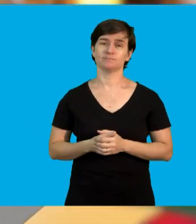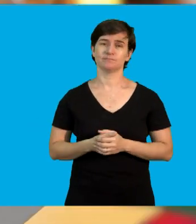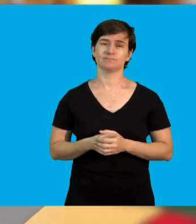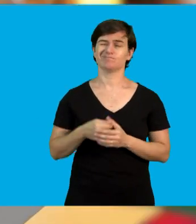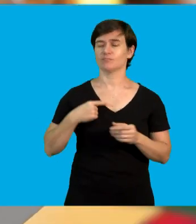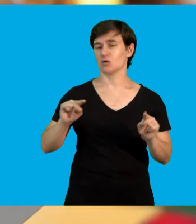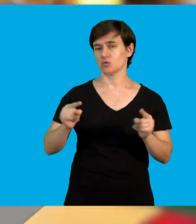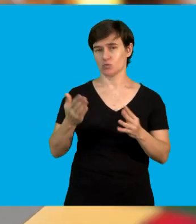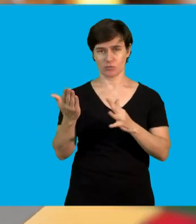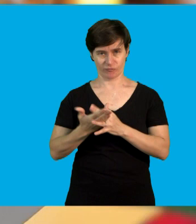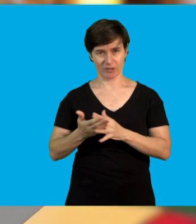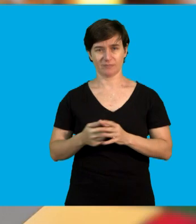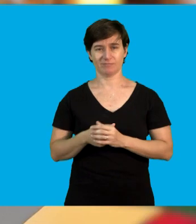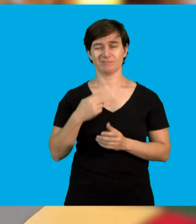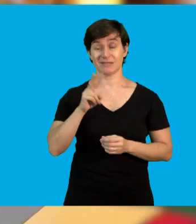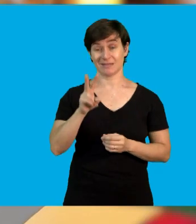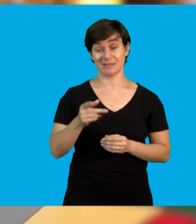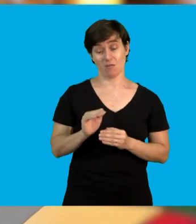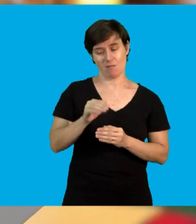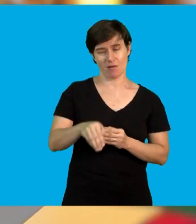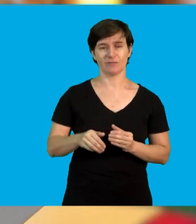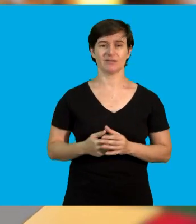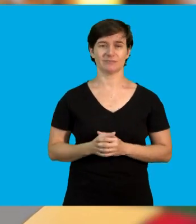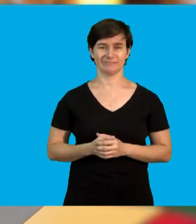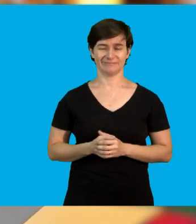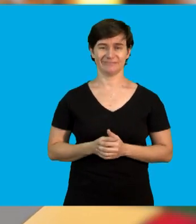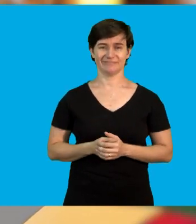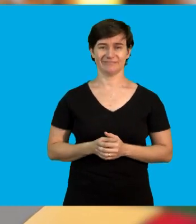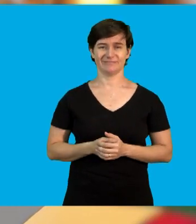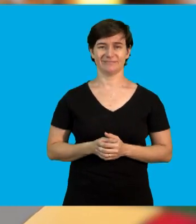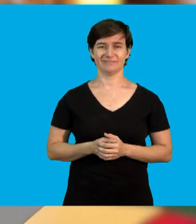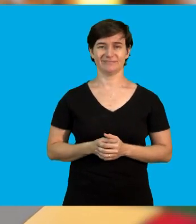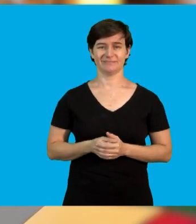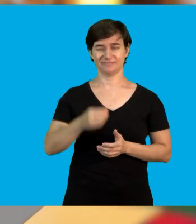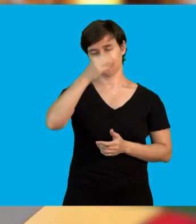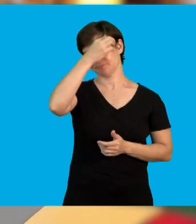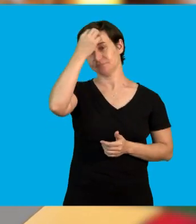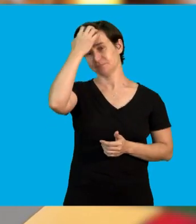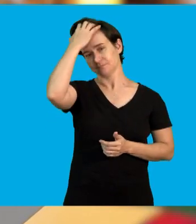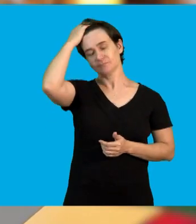go on to the next part of our questions, we're just going to go for a short break and I will see you just after this.